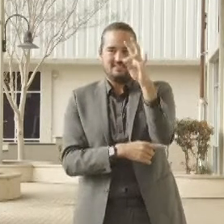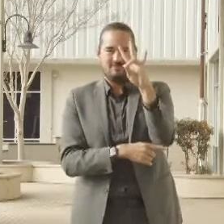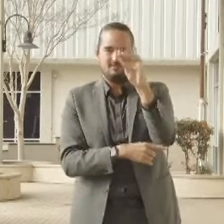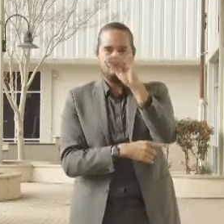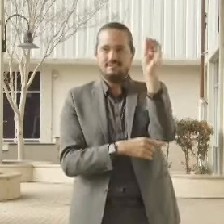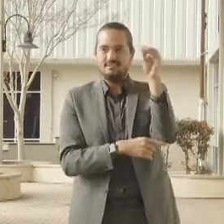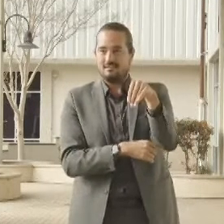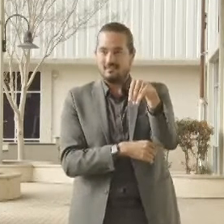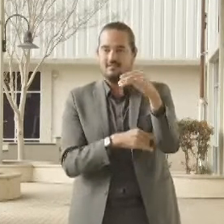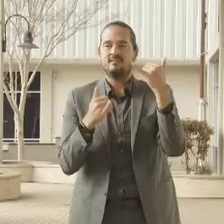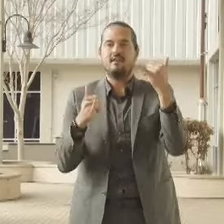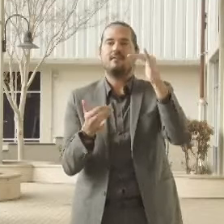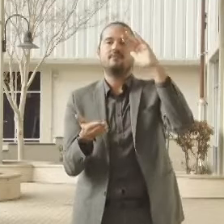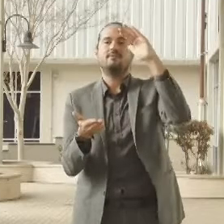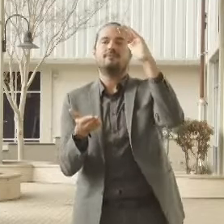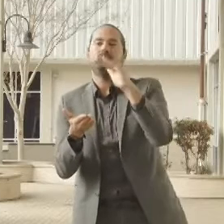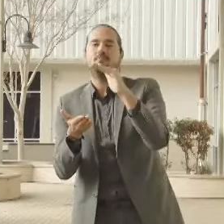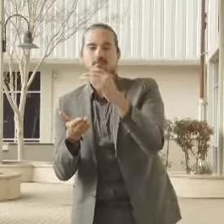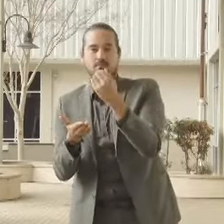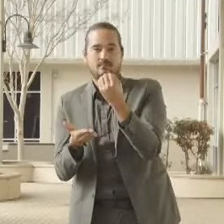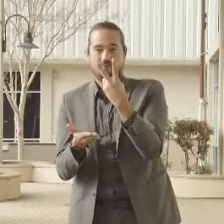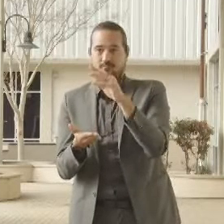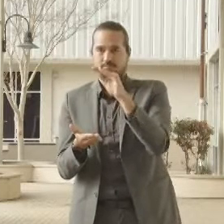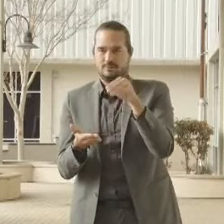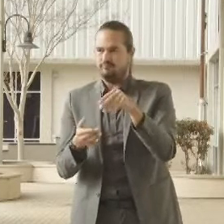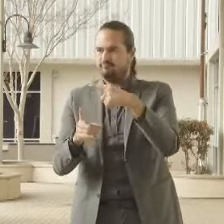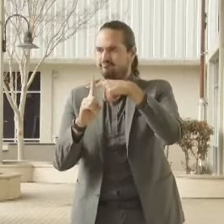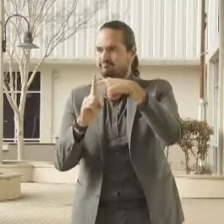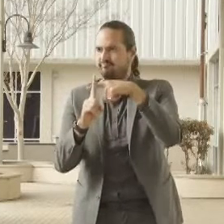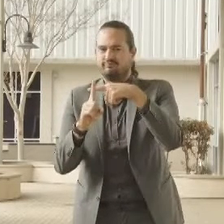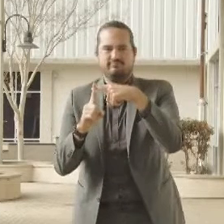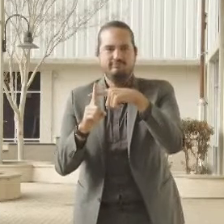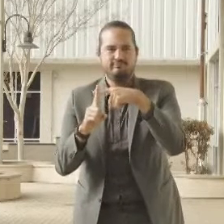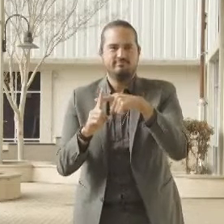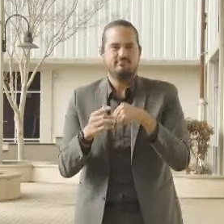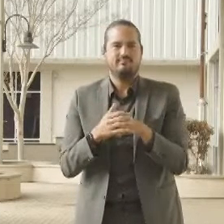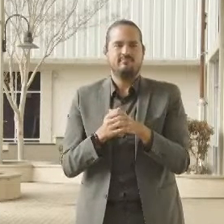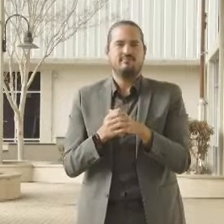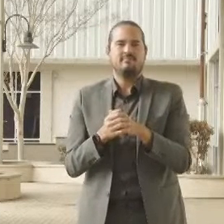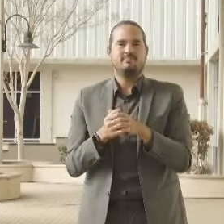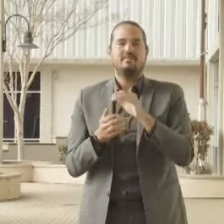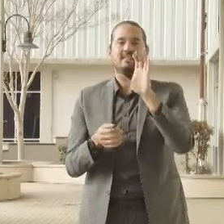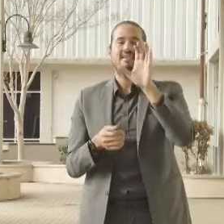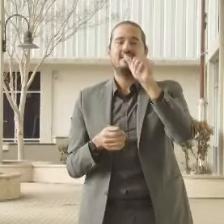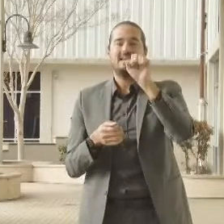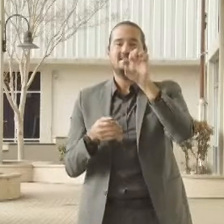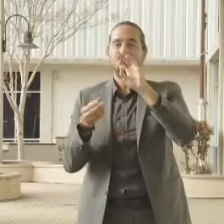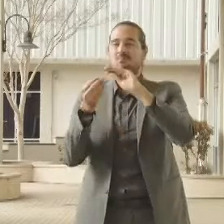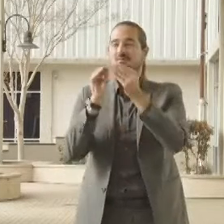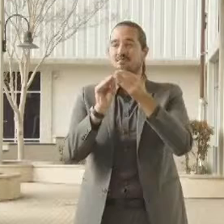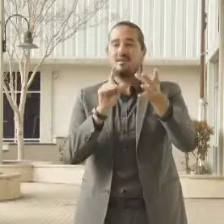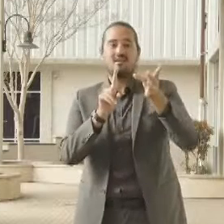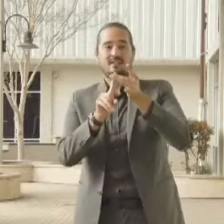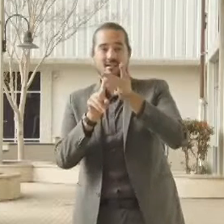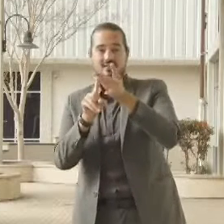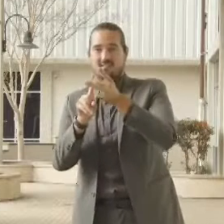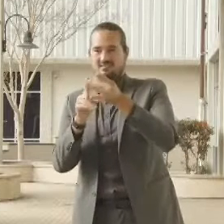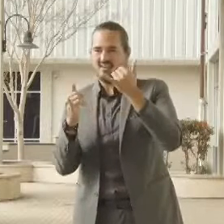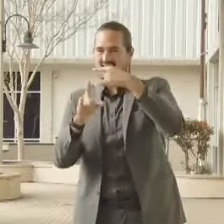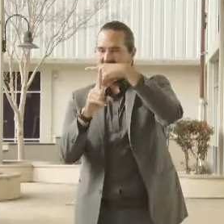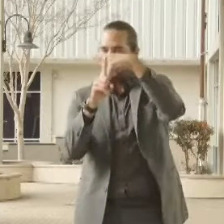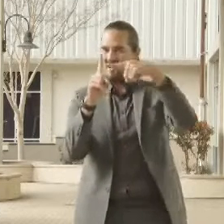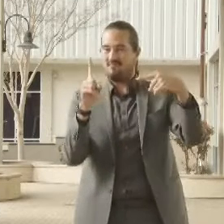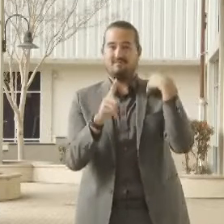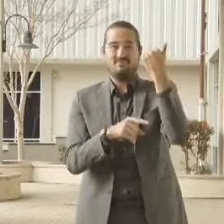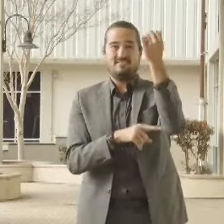good, and our case rate, again, is about half of what it was at the peak. So what have we accomplished